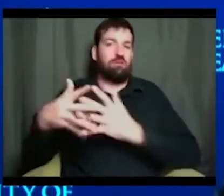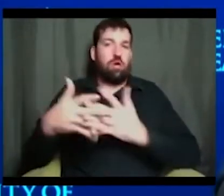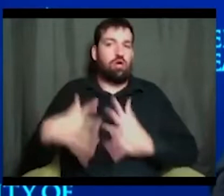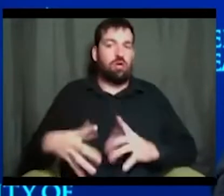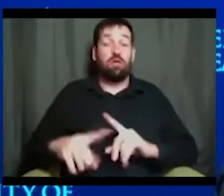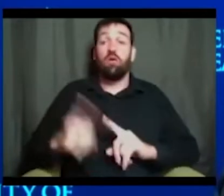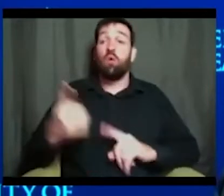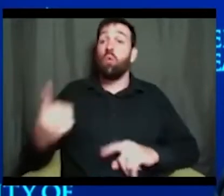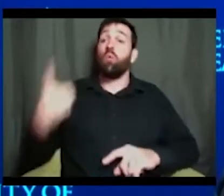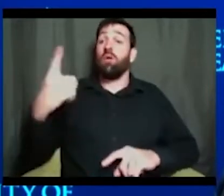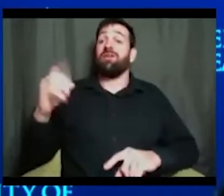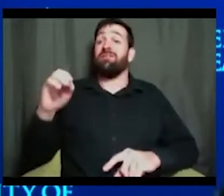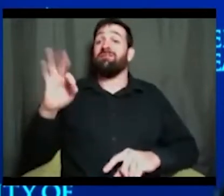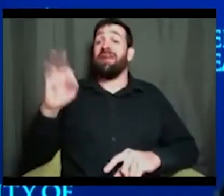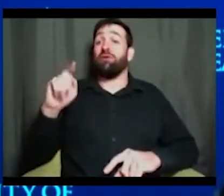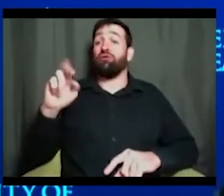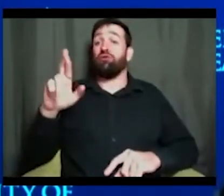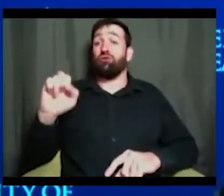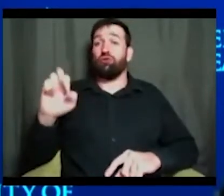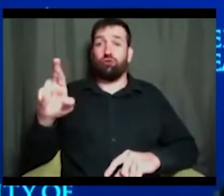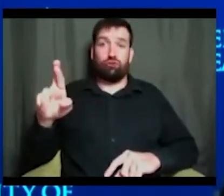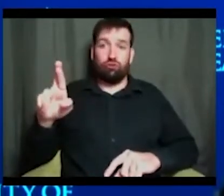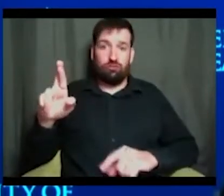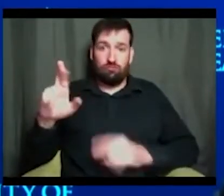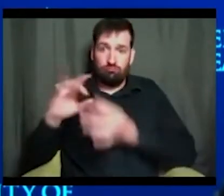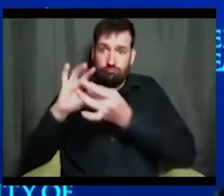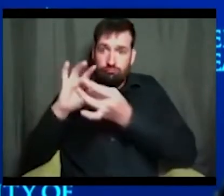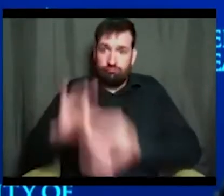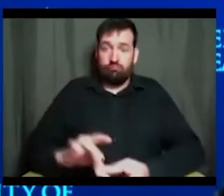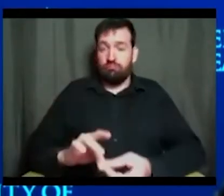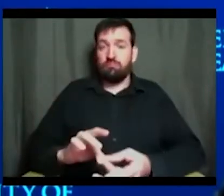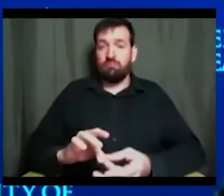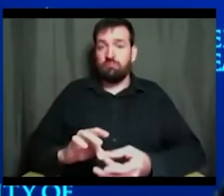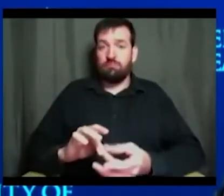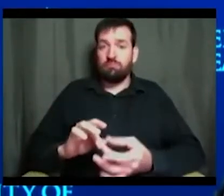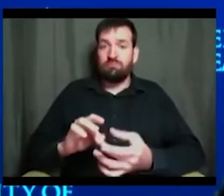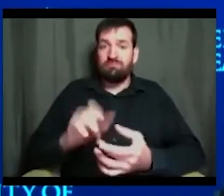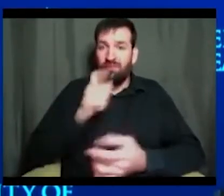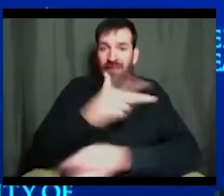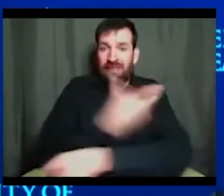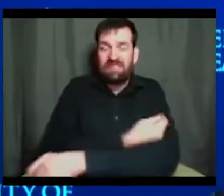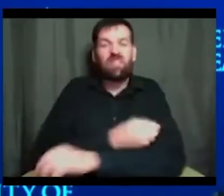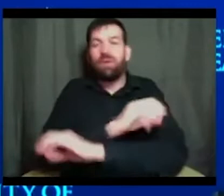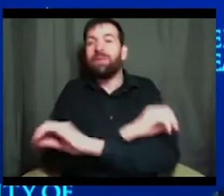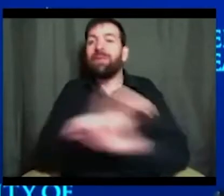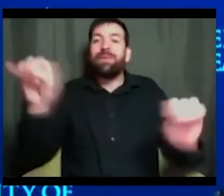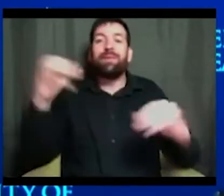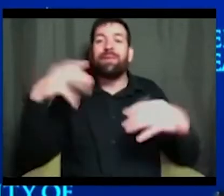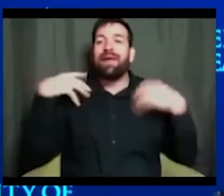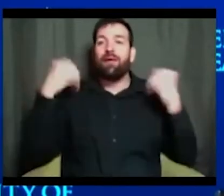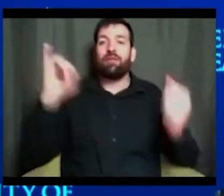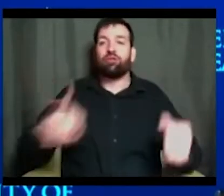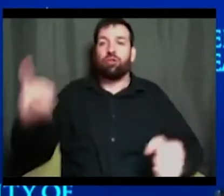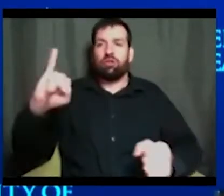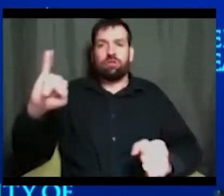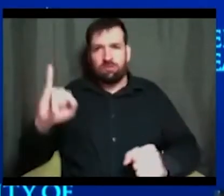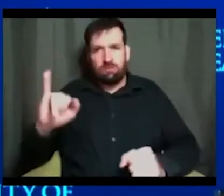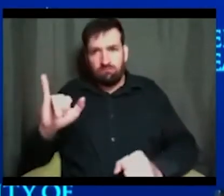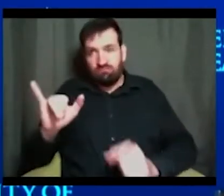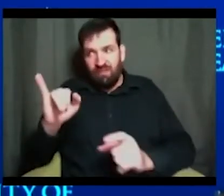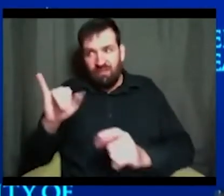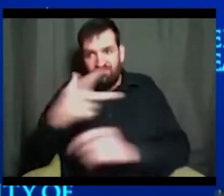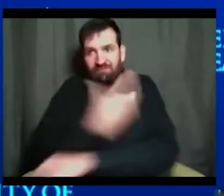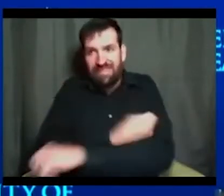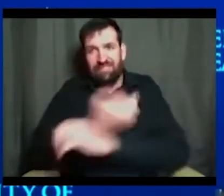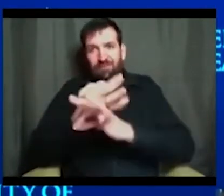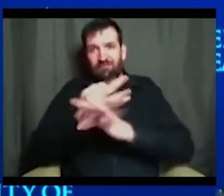most related nationally to not getting vaccine is not having health insurance. Not because the vaccines aren't free, they are free. There's all sorts of places